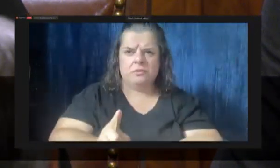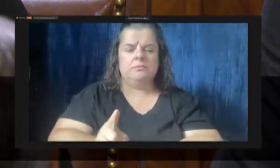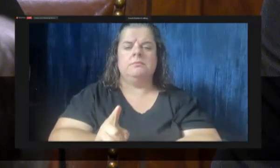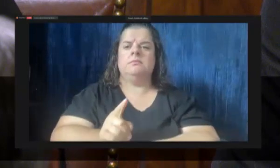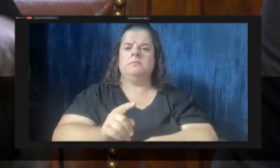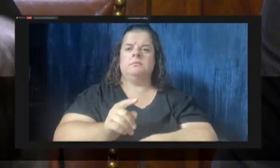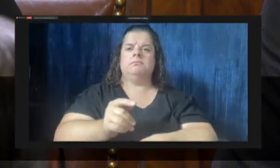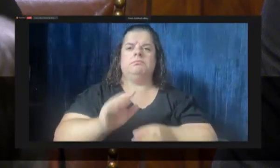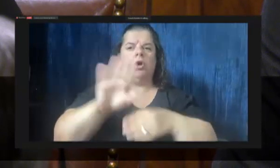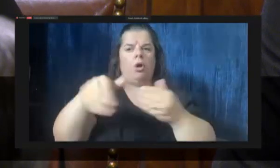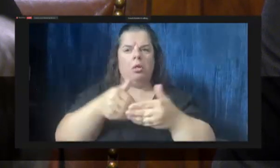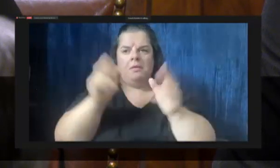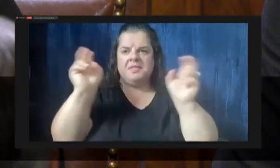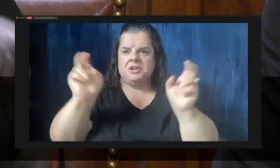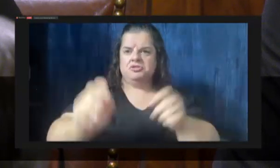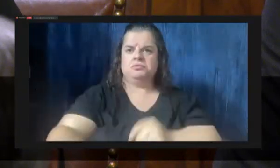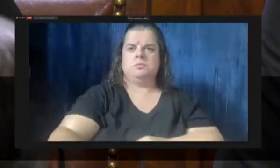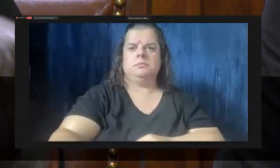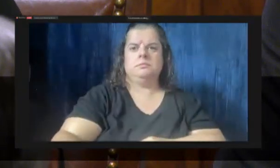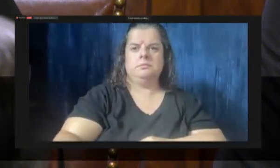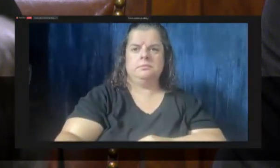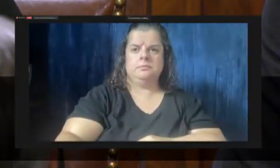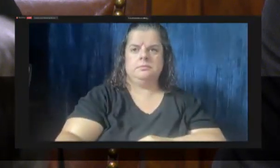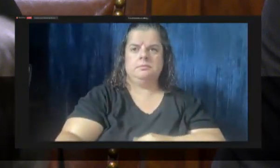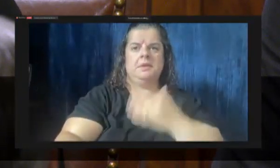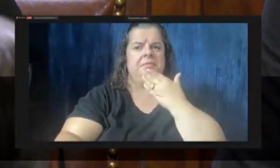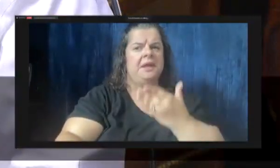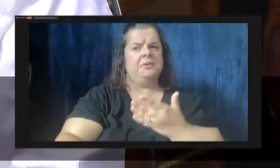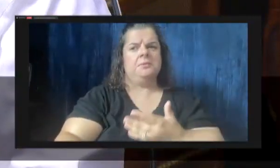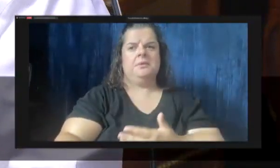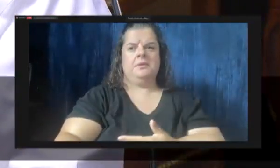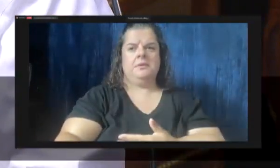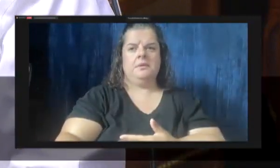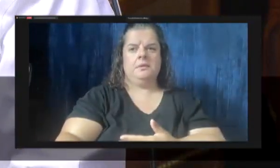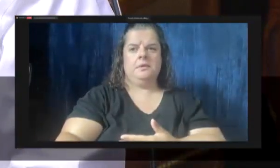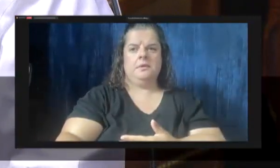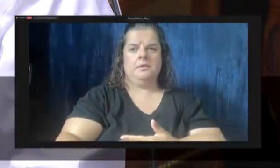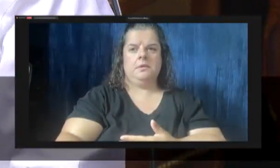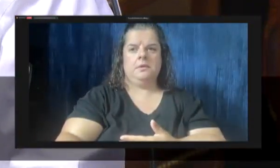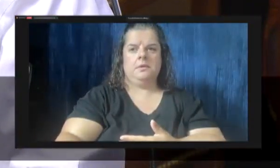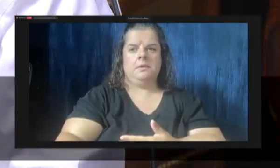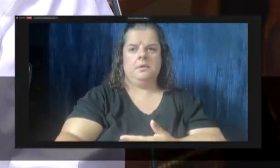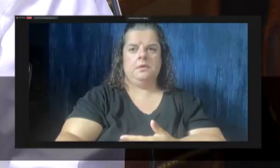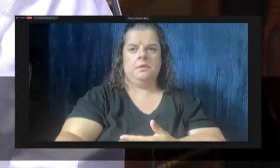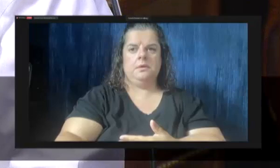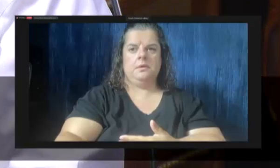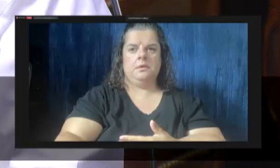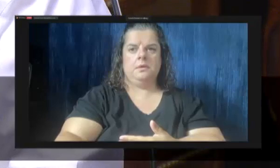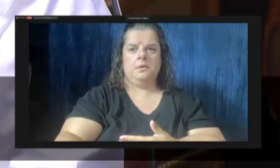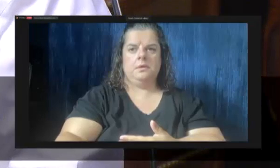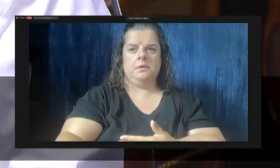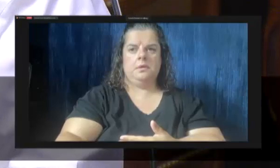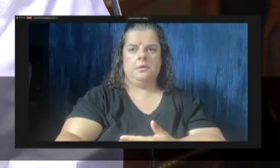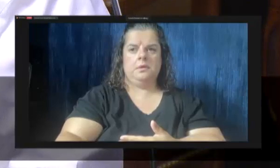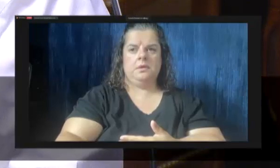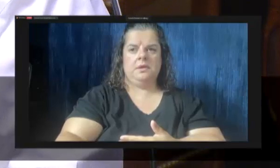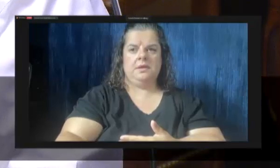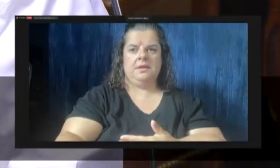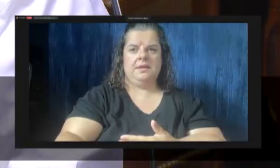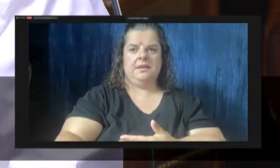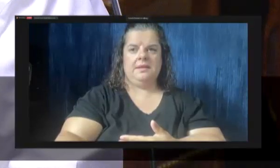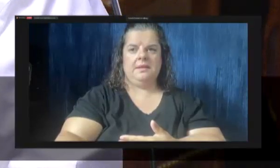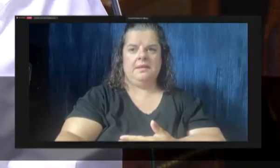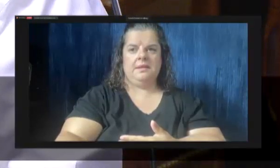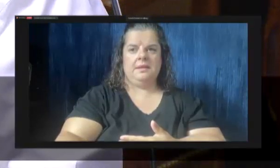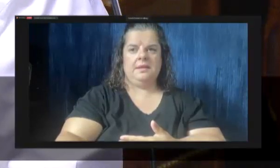of these issues. So yeah, and that, appreciate that. Thank you very much, Lister, for saying that. And that furthers my concern as to